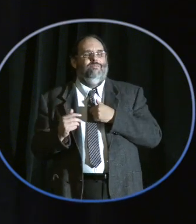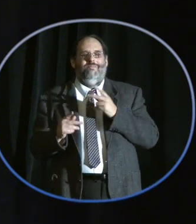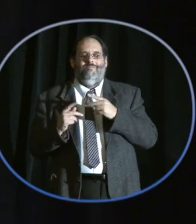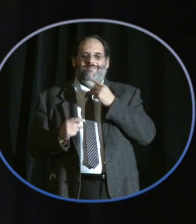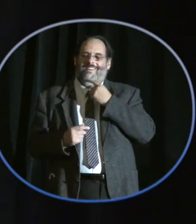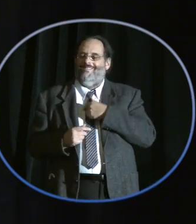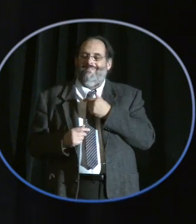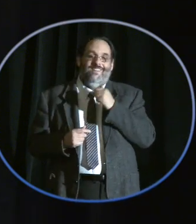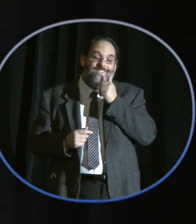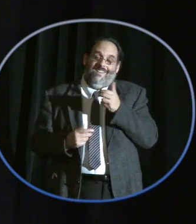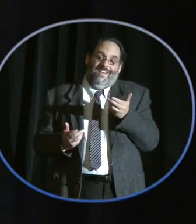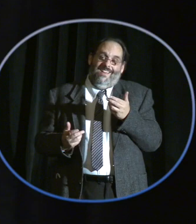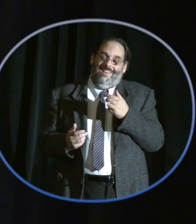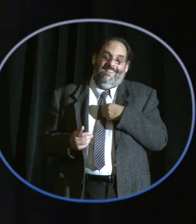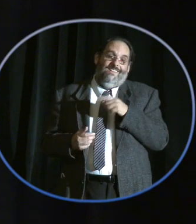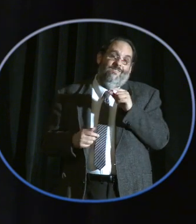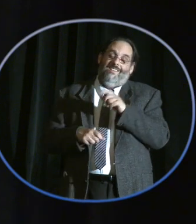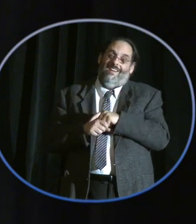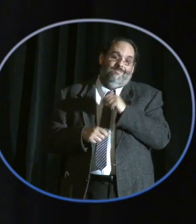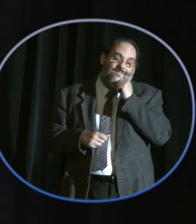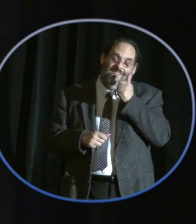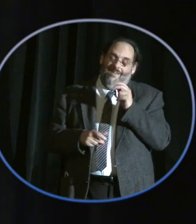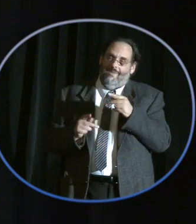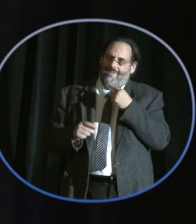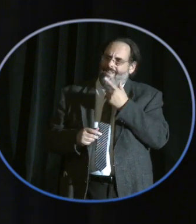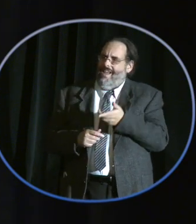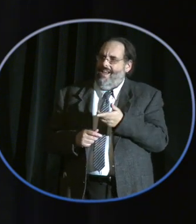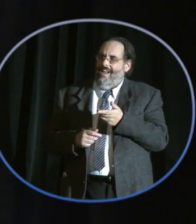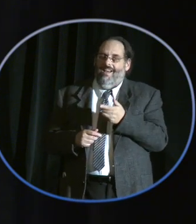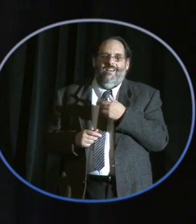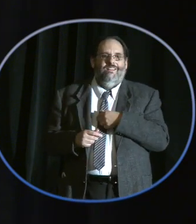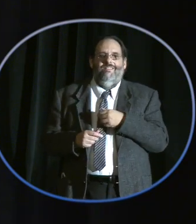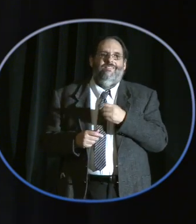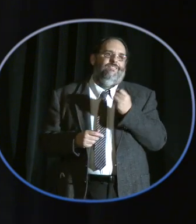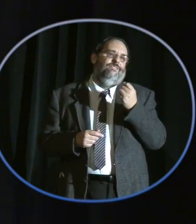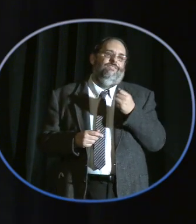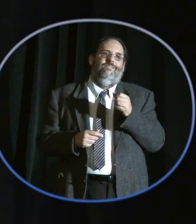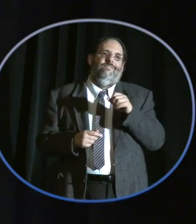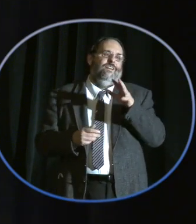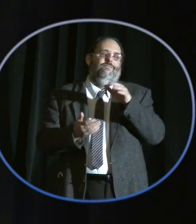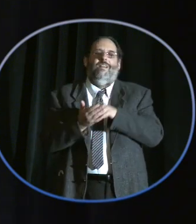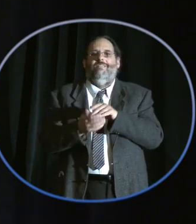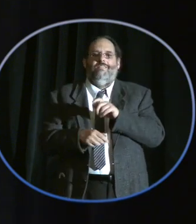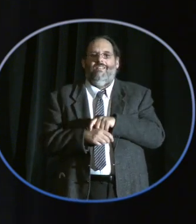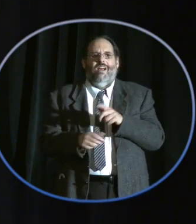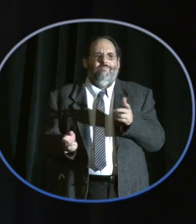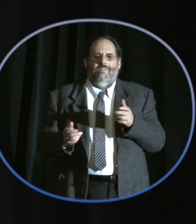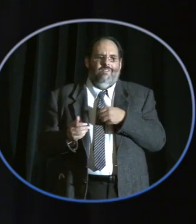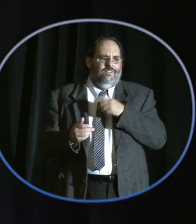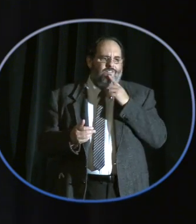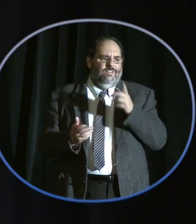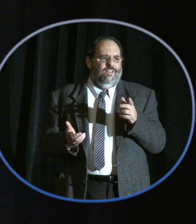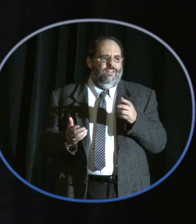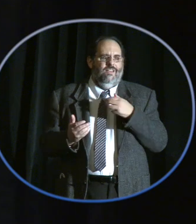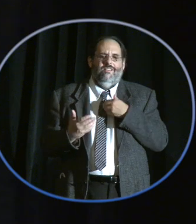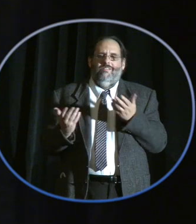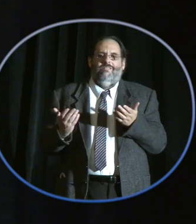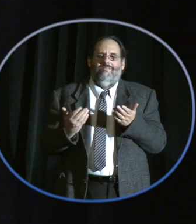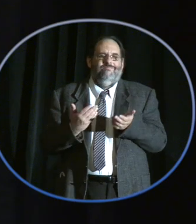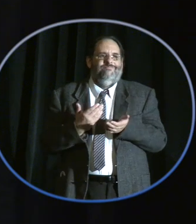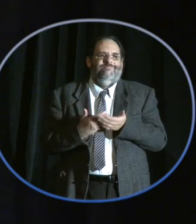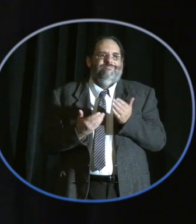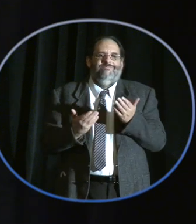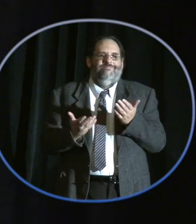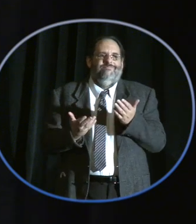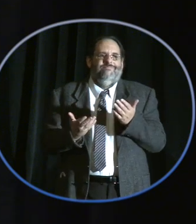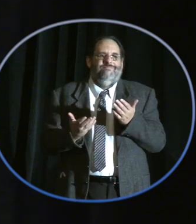to me every single day, 20 times a day, 50, 11 times a week, to nearly vanish. I don't